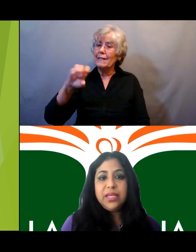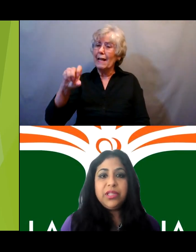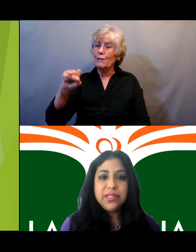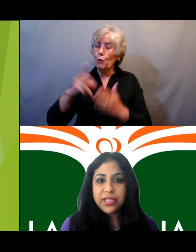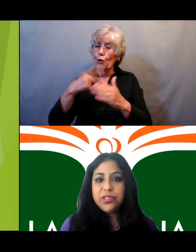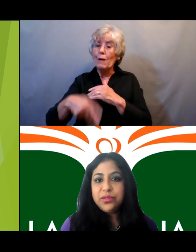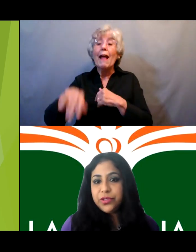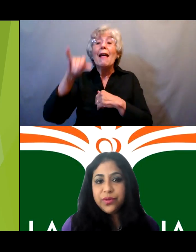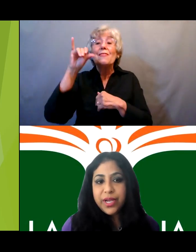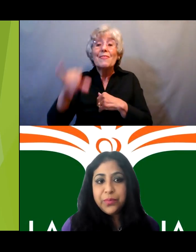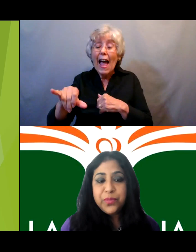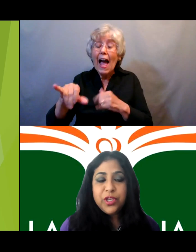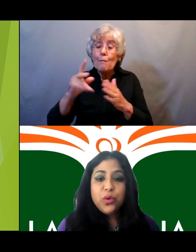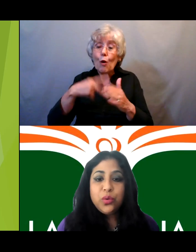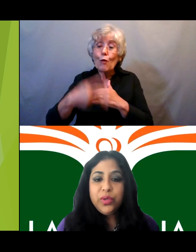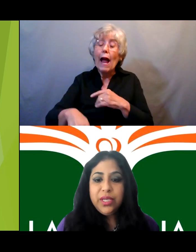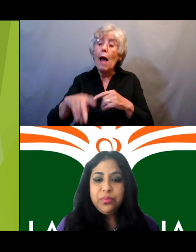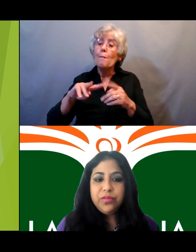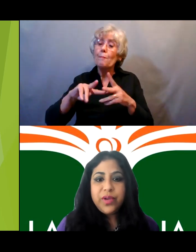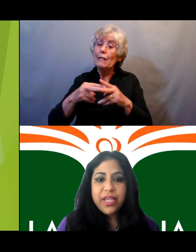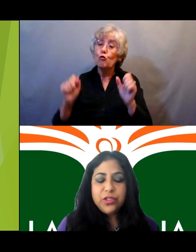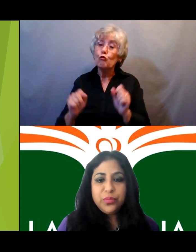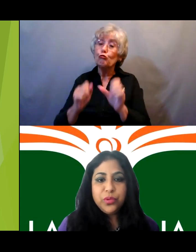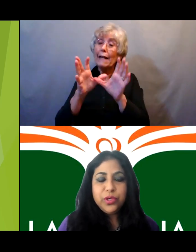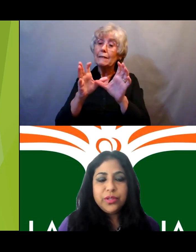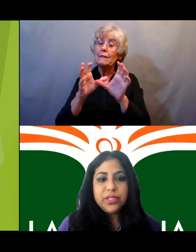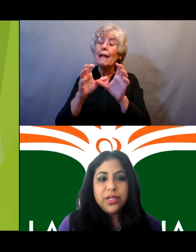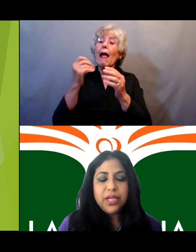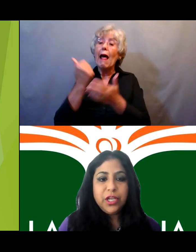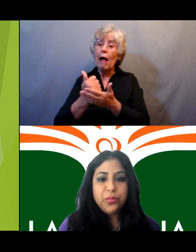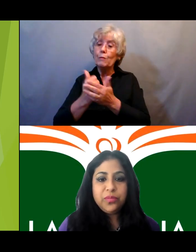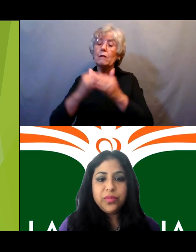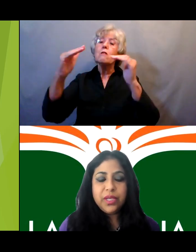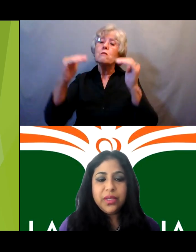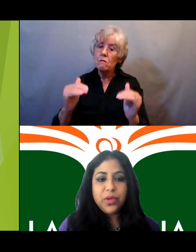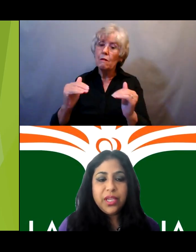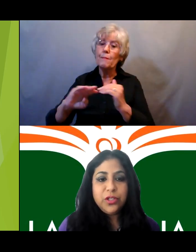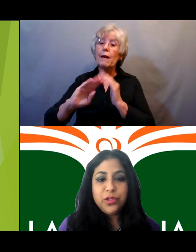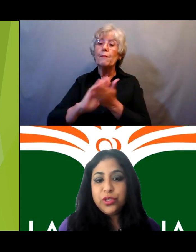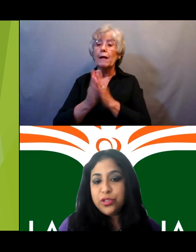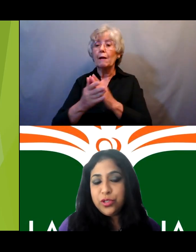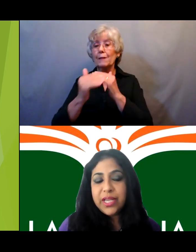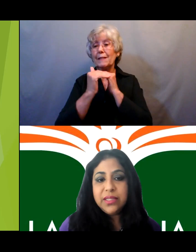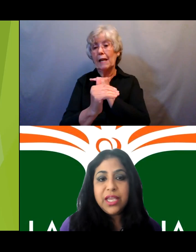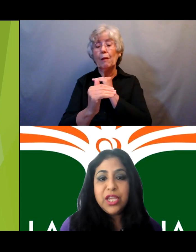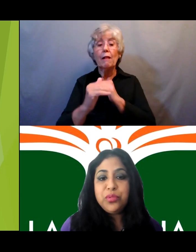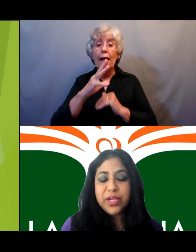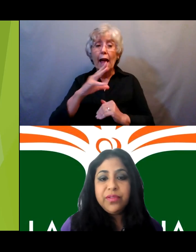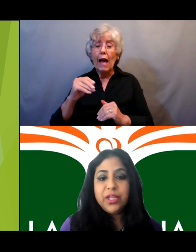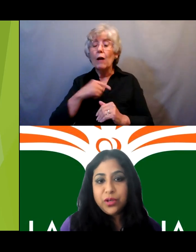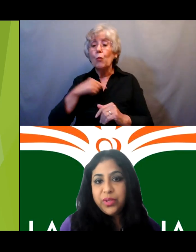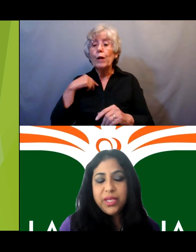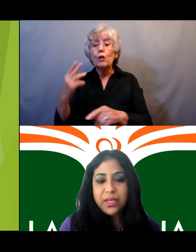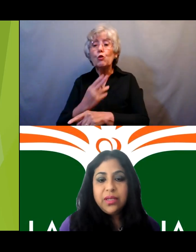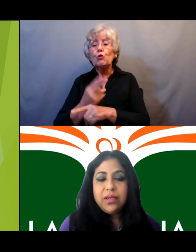crisis stabilization program. We provide support and utilizing a